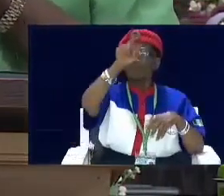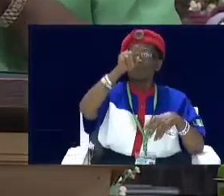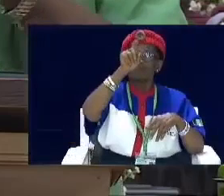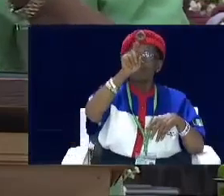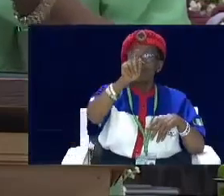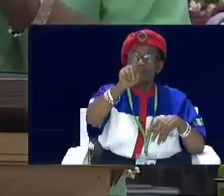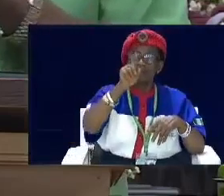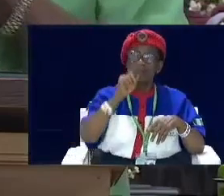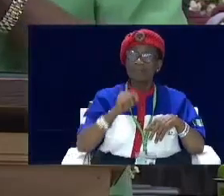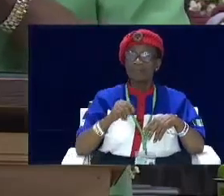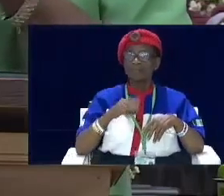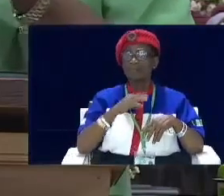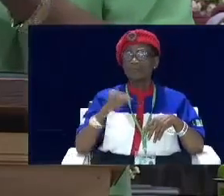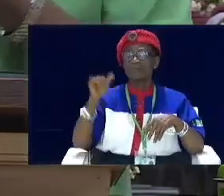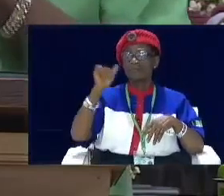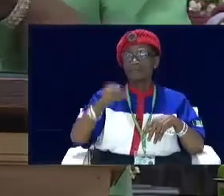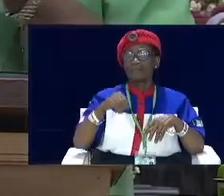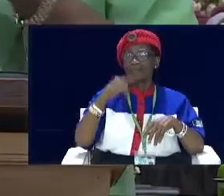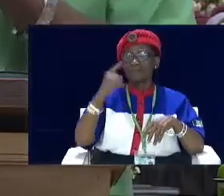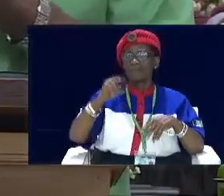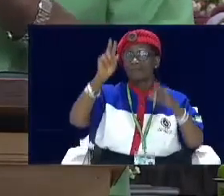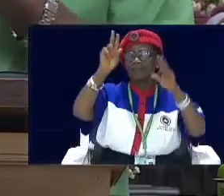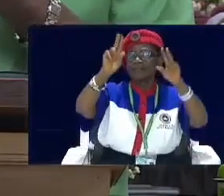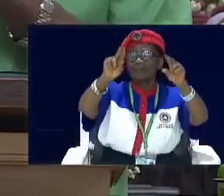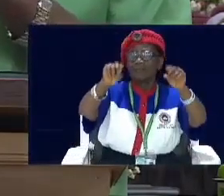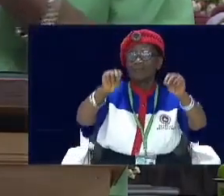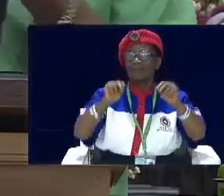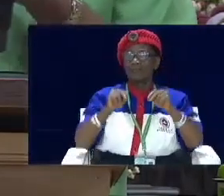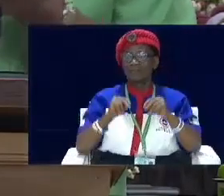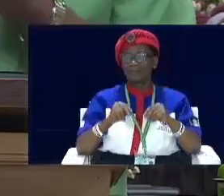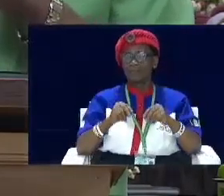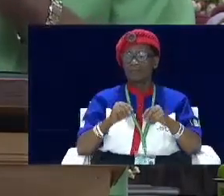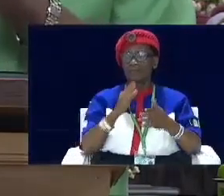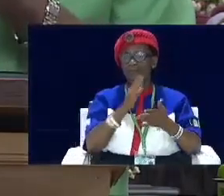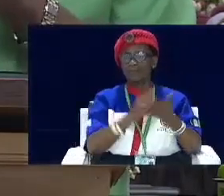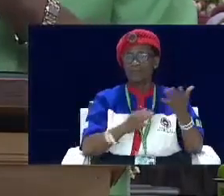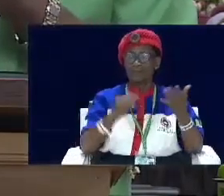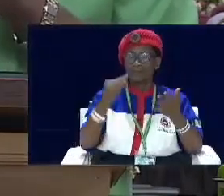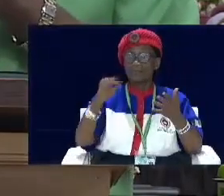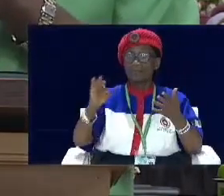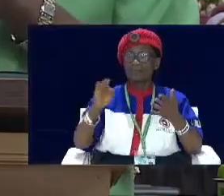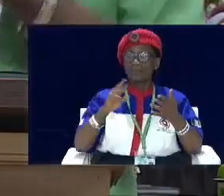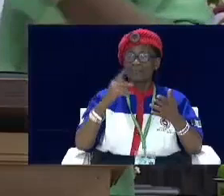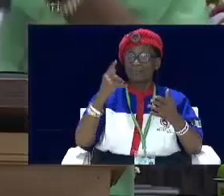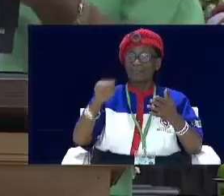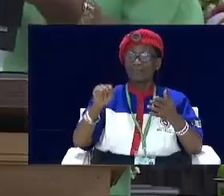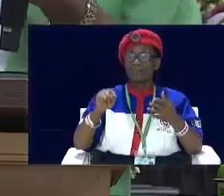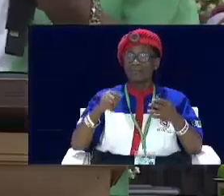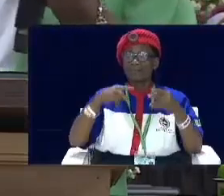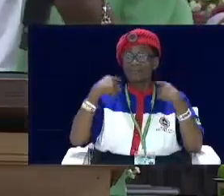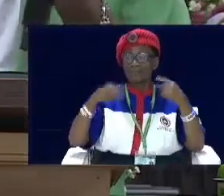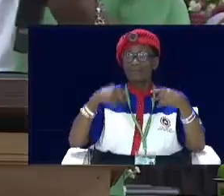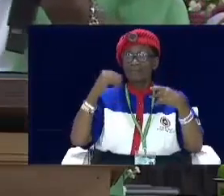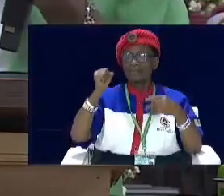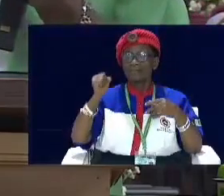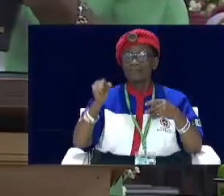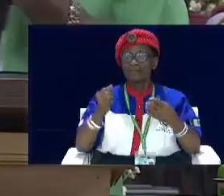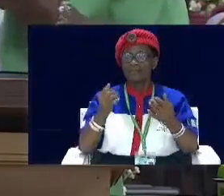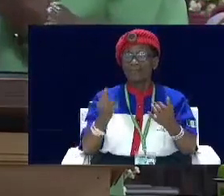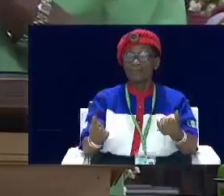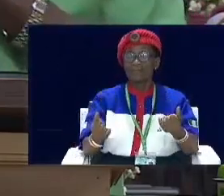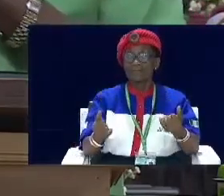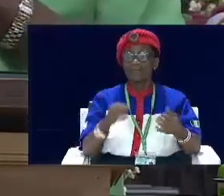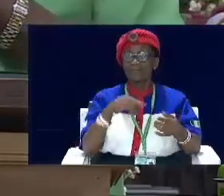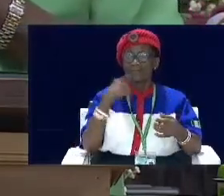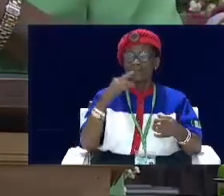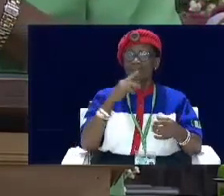And they say, no, you know, some of the pastors now old fashioned. Wọ́n àwọn àlùfáà